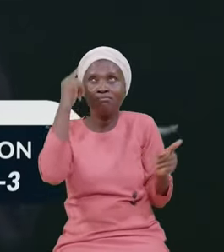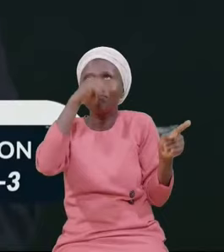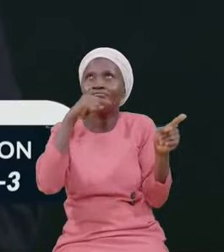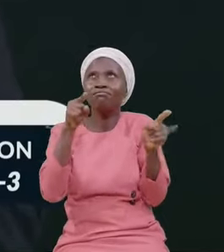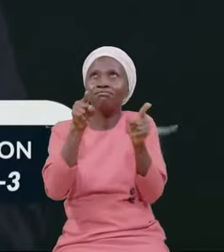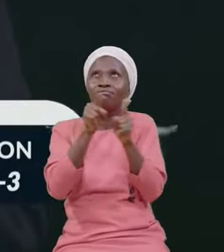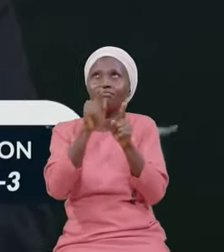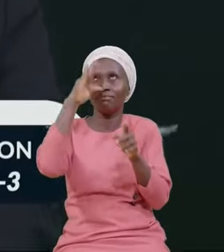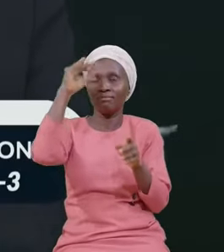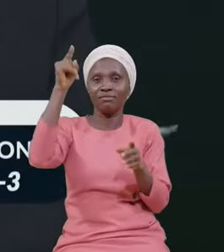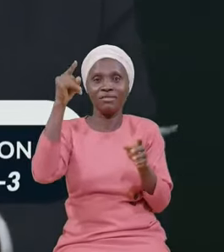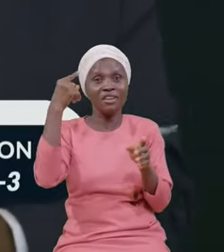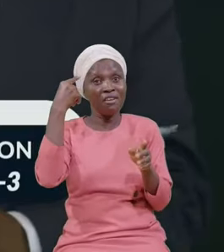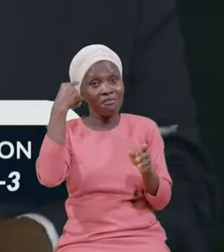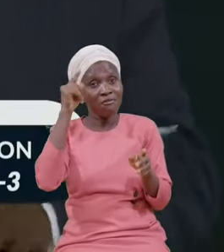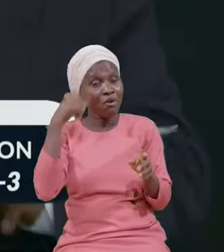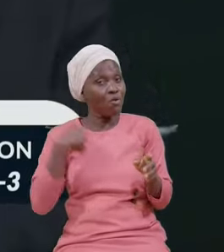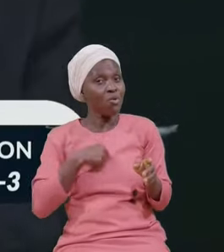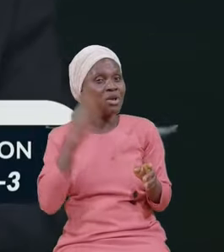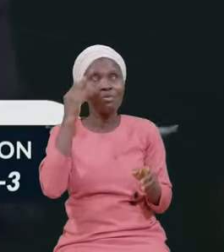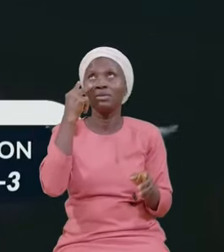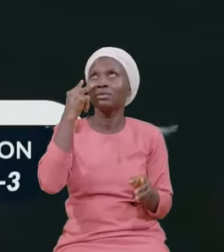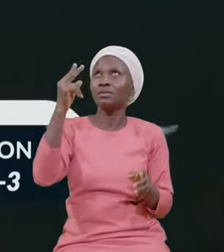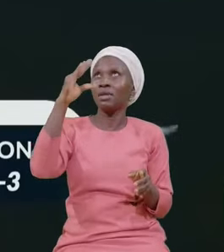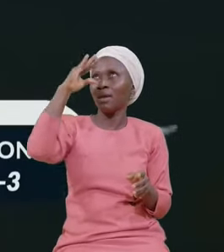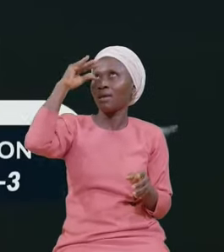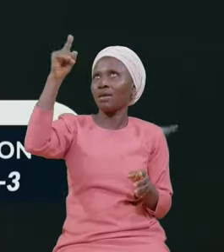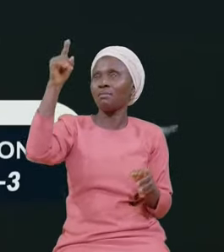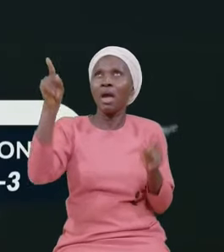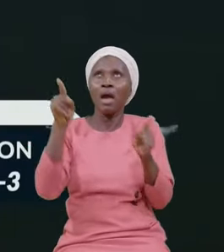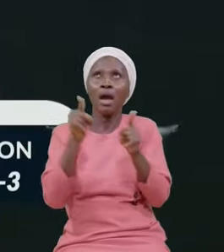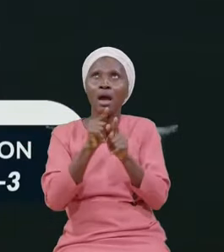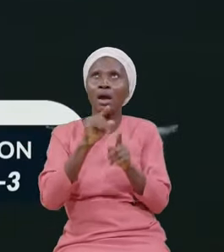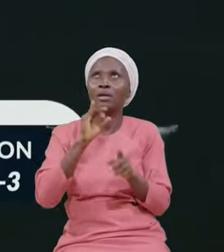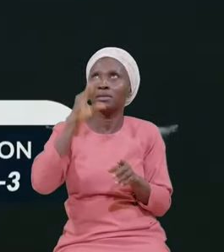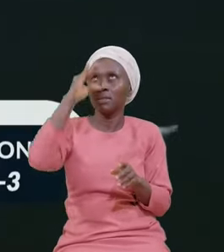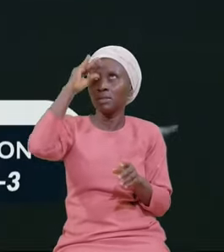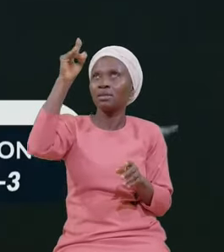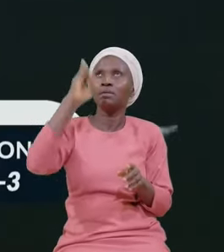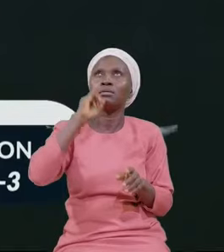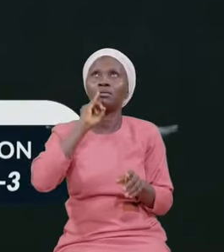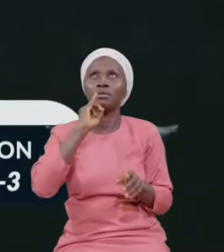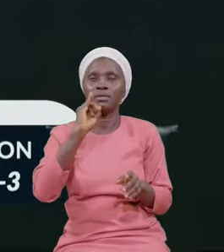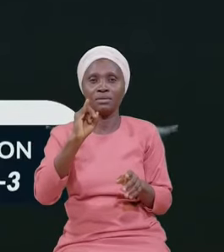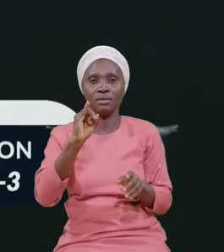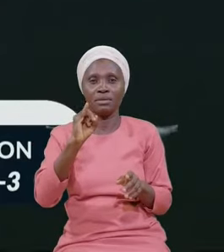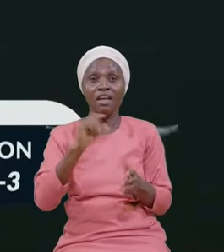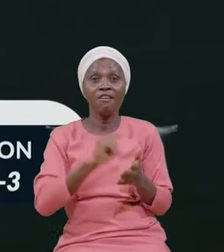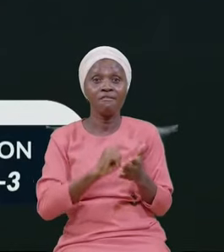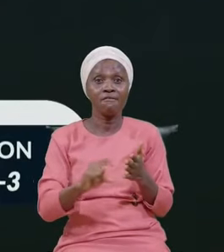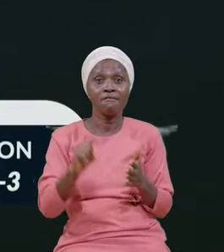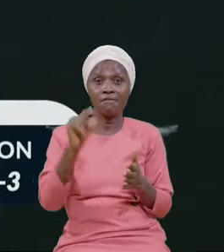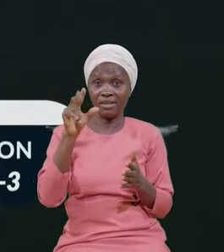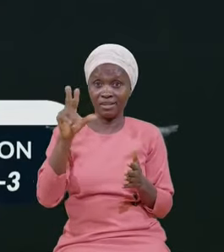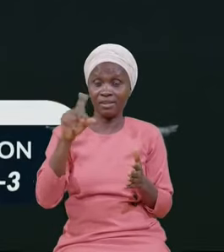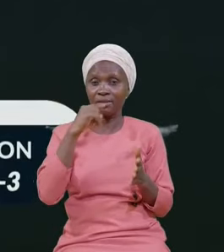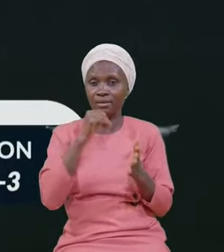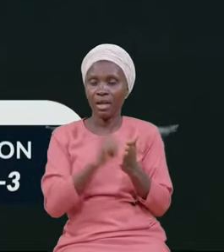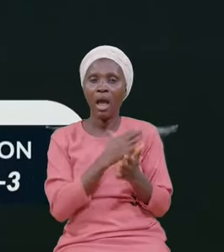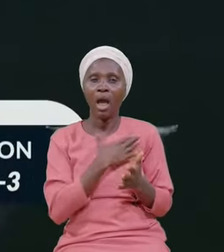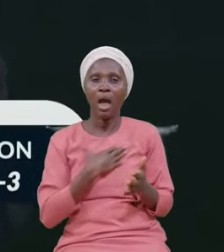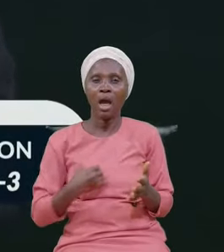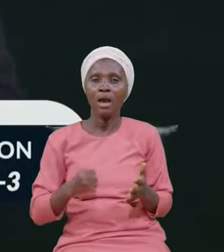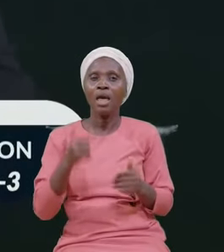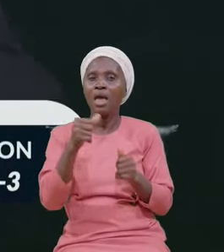see him as he is look at verse three and then every man and